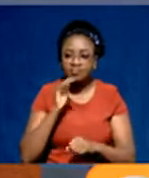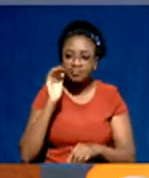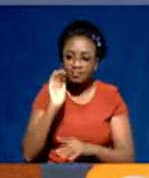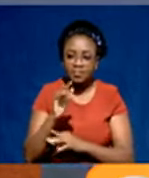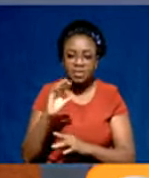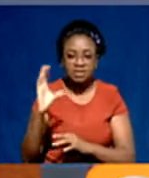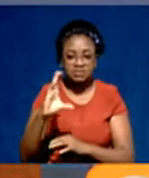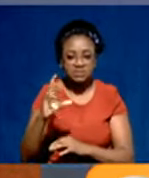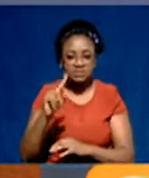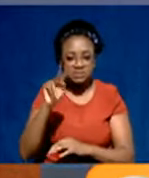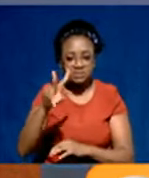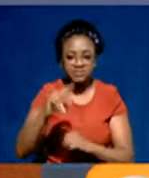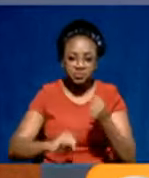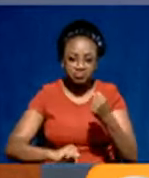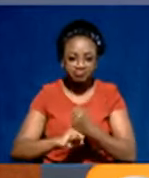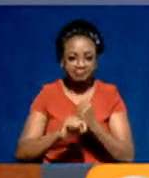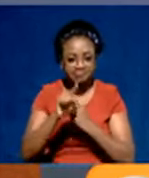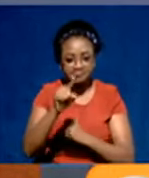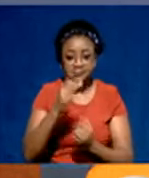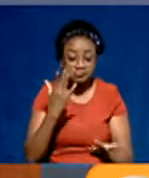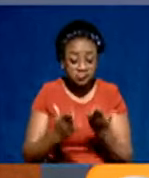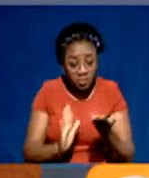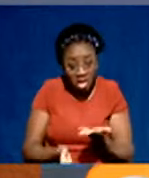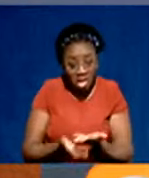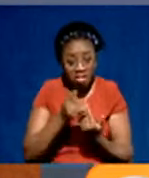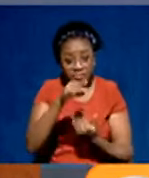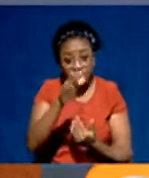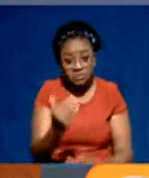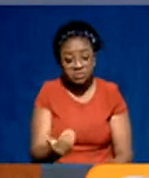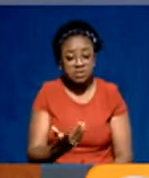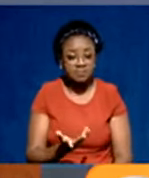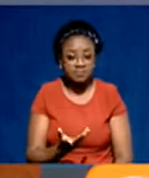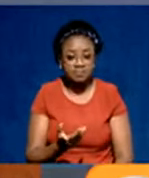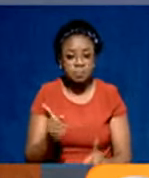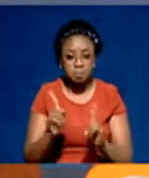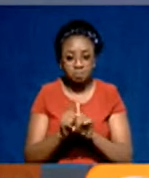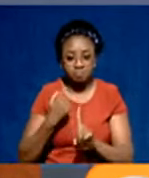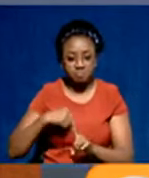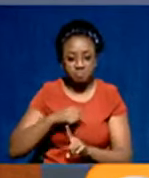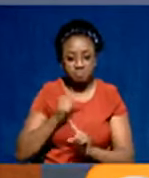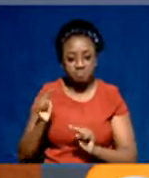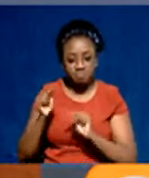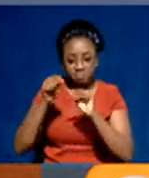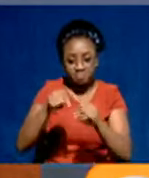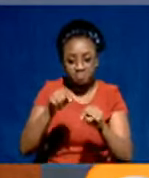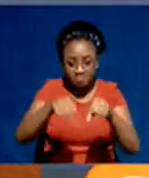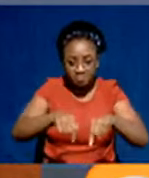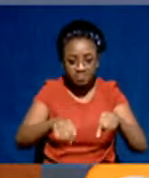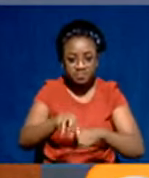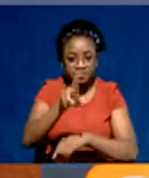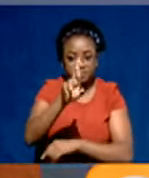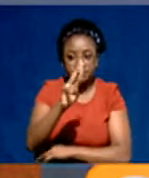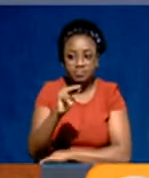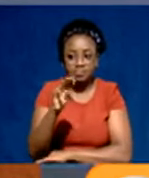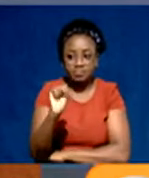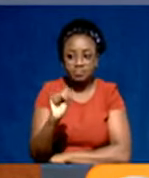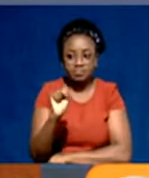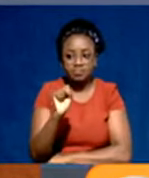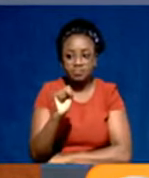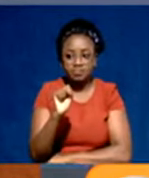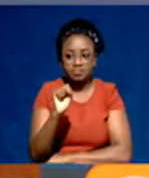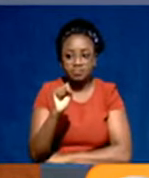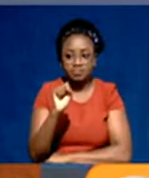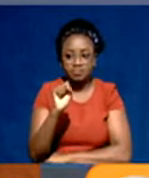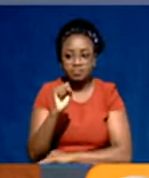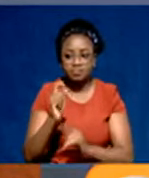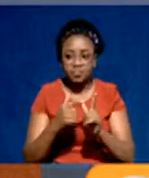TV? They might help your child. And we came here at Royal Media and we met